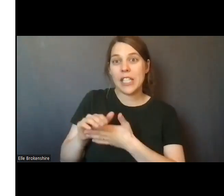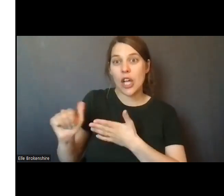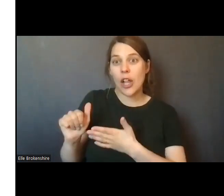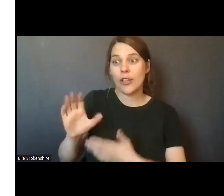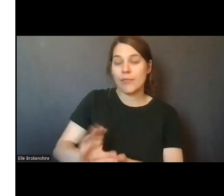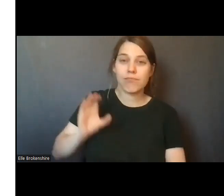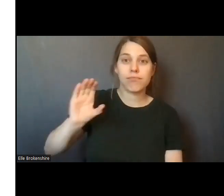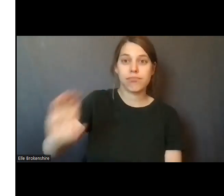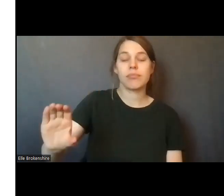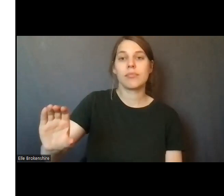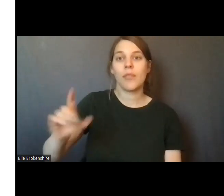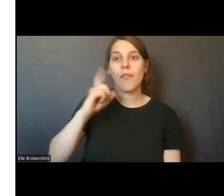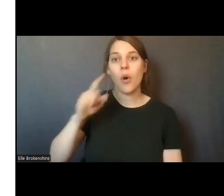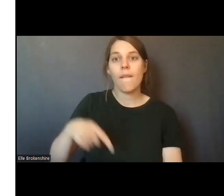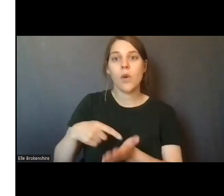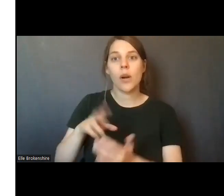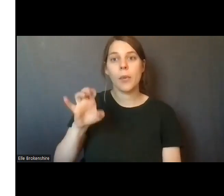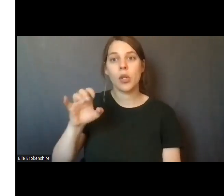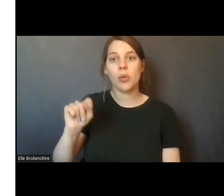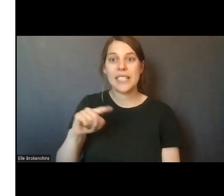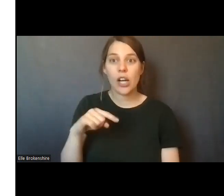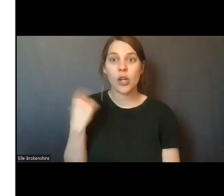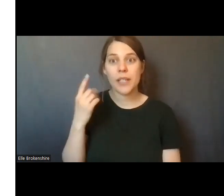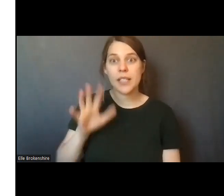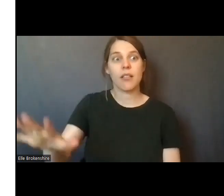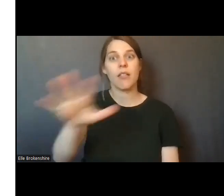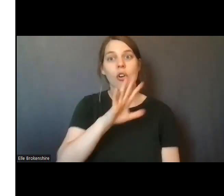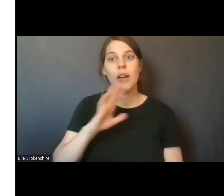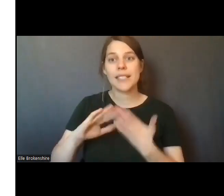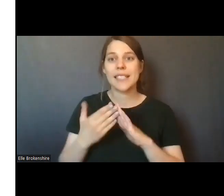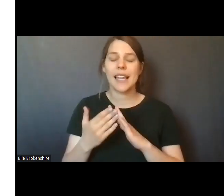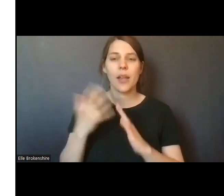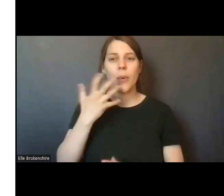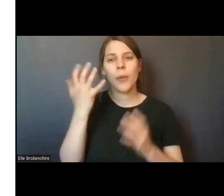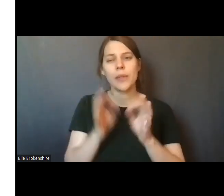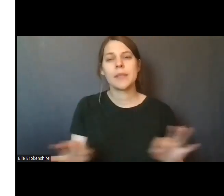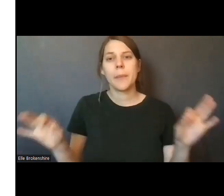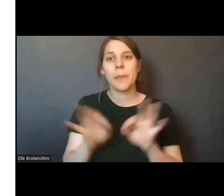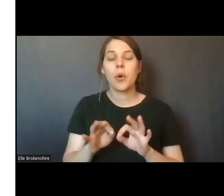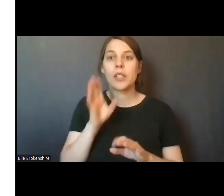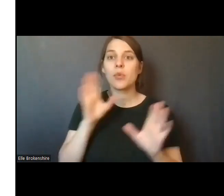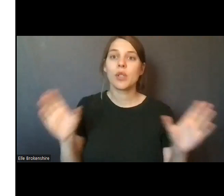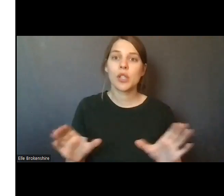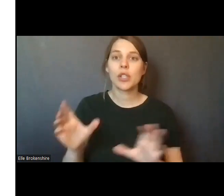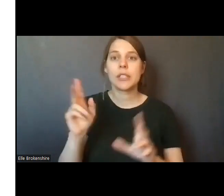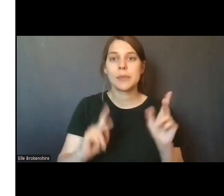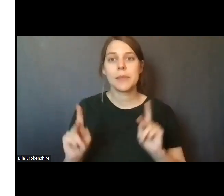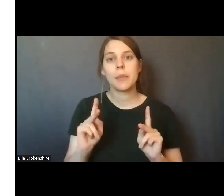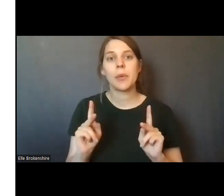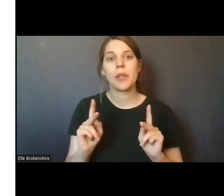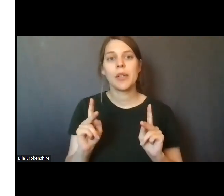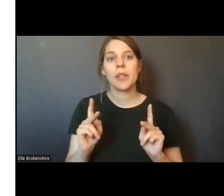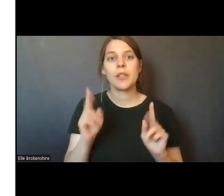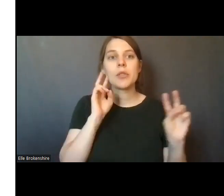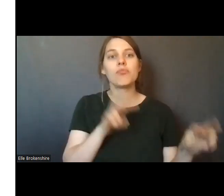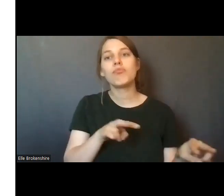units that are at risk all across the city, it's incredibly important. So would encourage folks to take a look